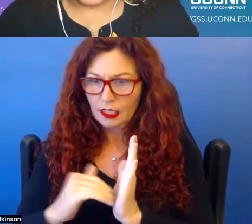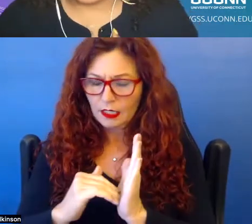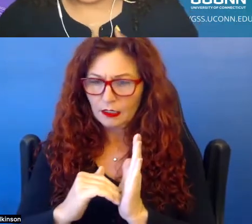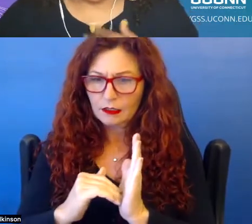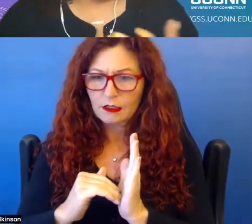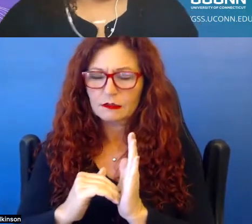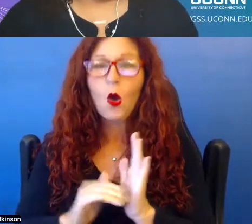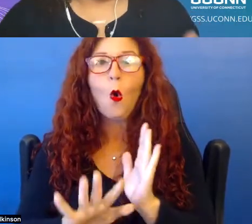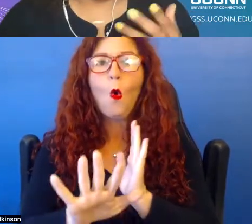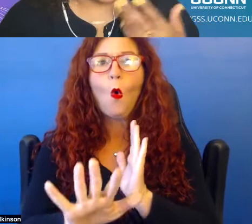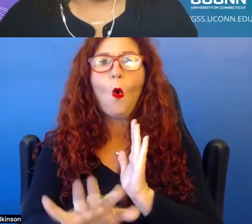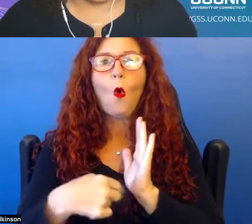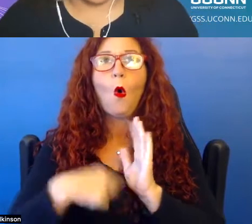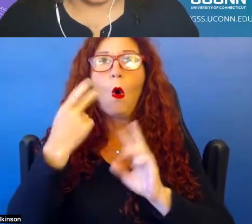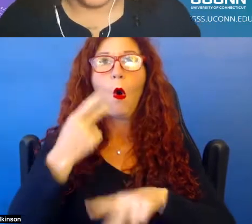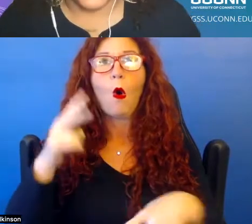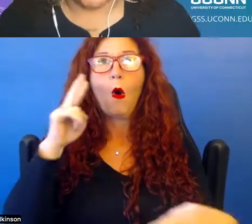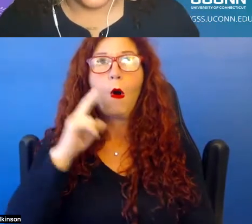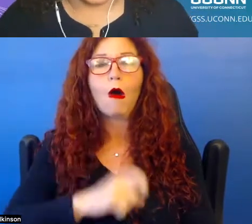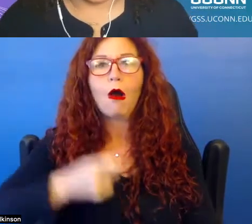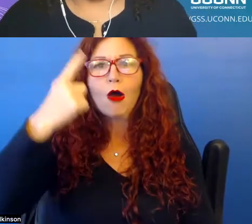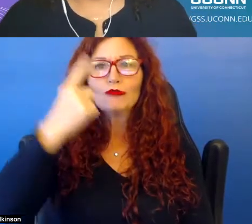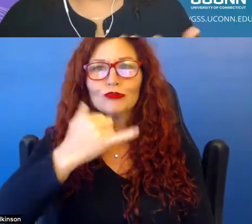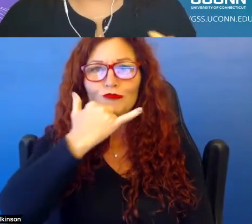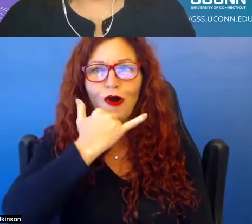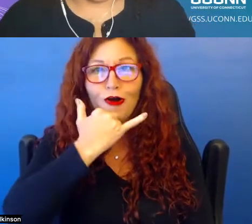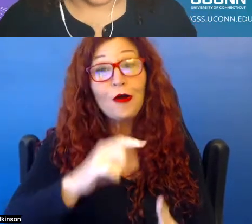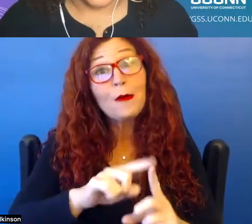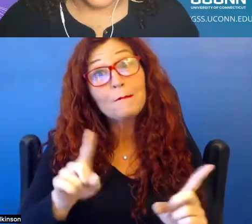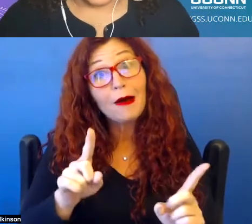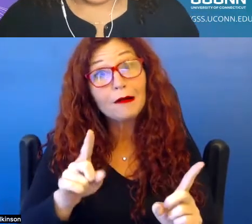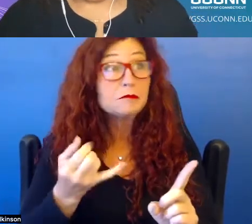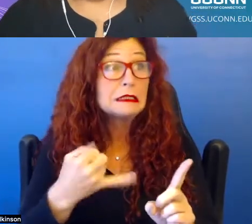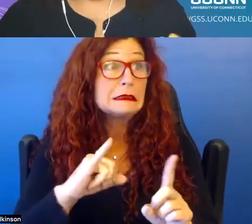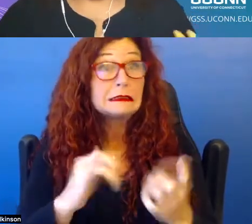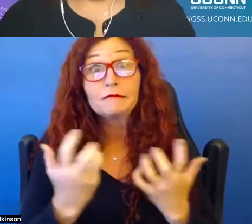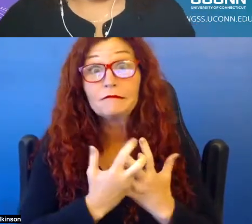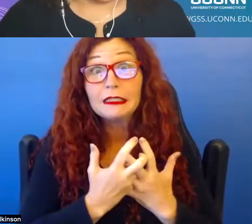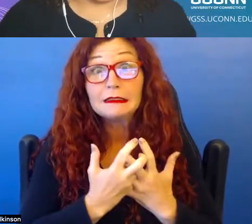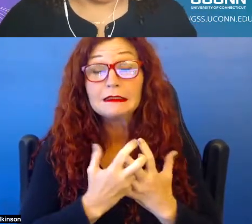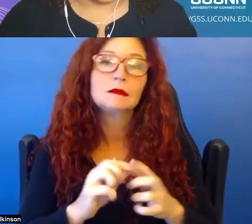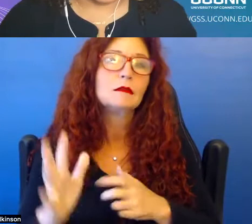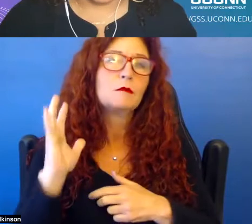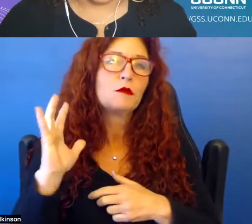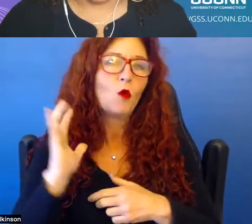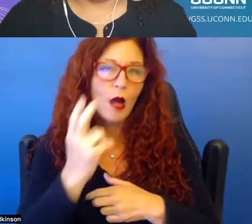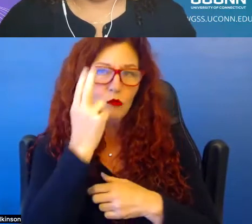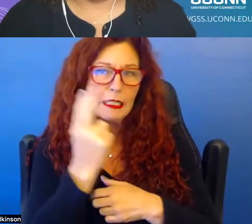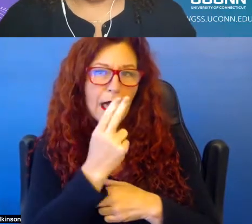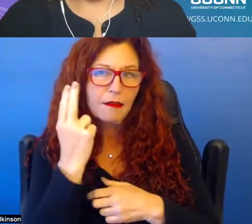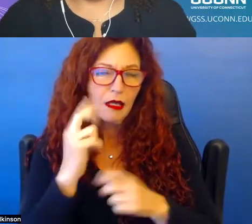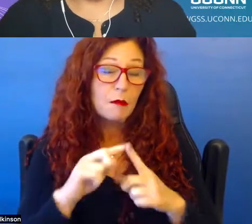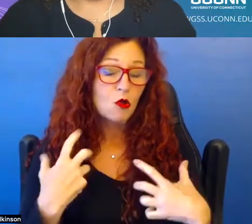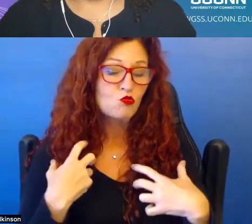story. And I was like, you know what? That's actually still fitting because I'm a recovering Catholic. And as a recovering Catholic, there were